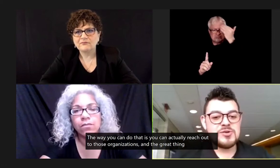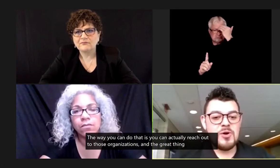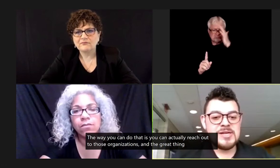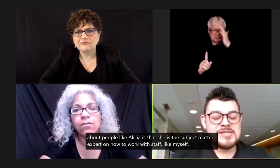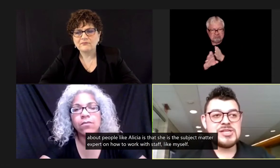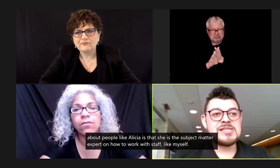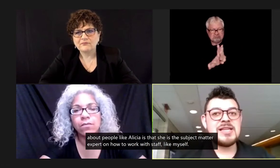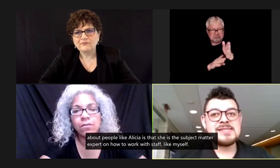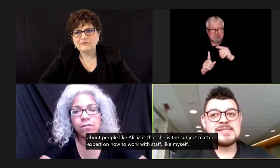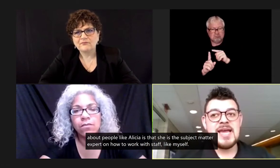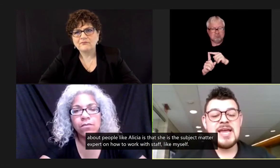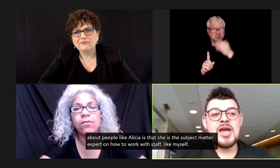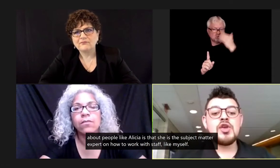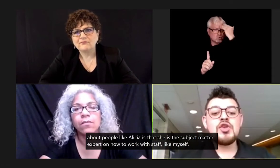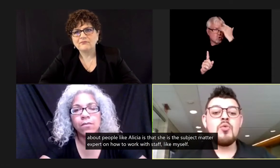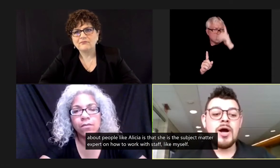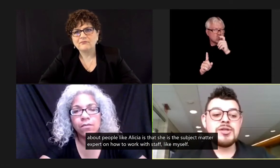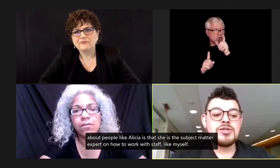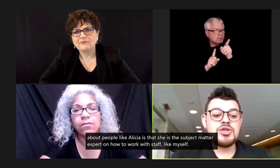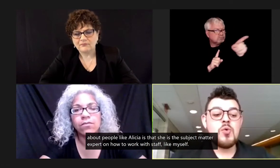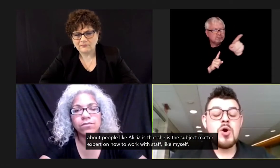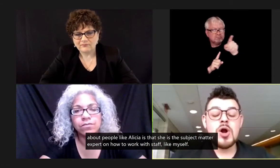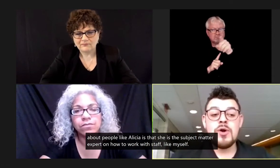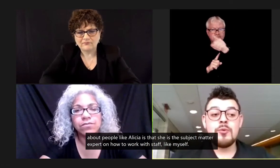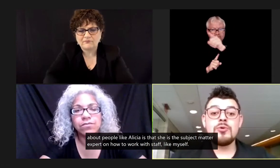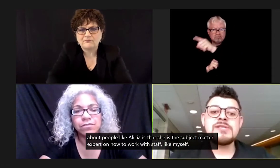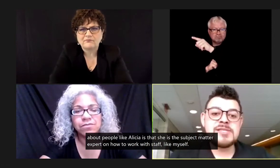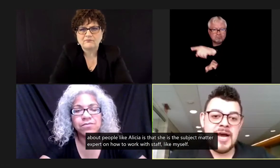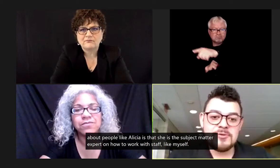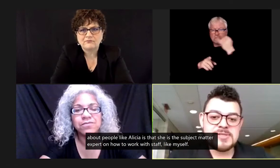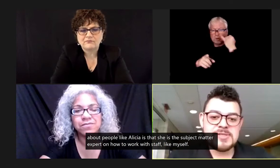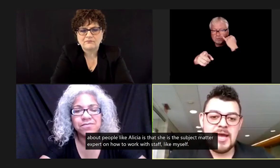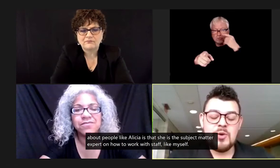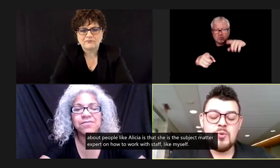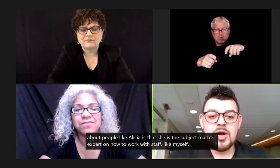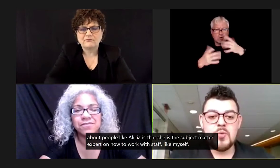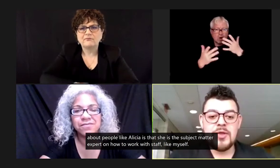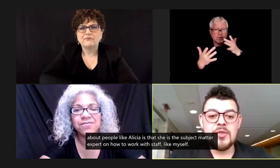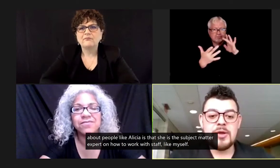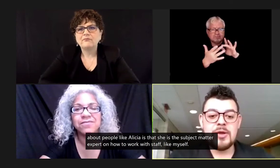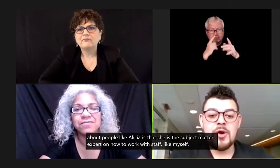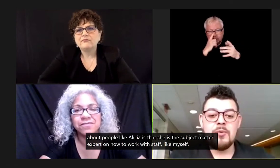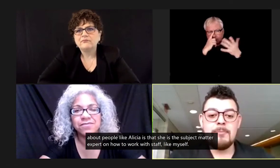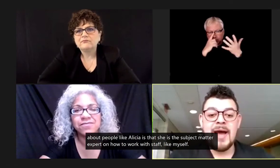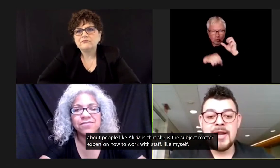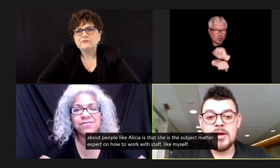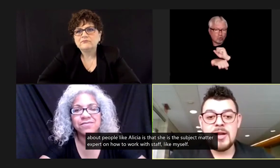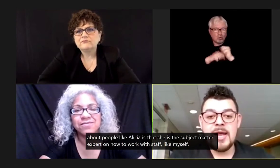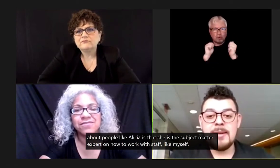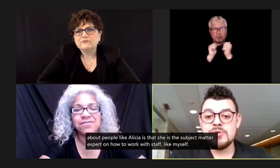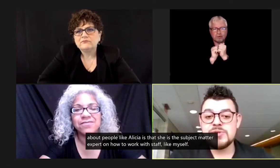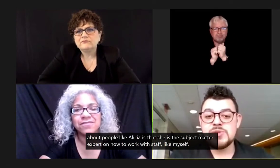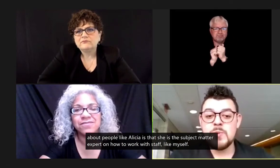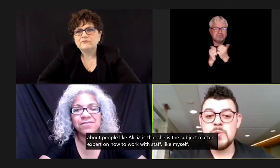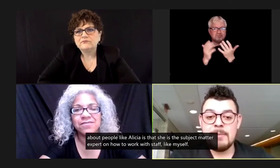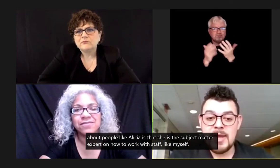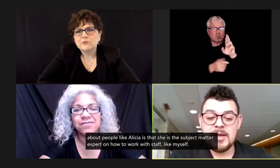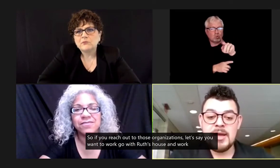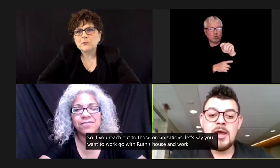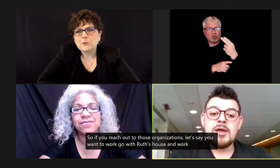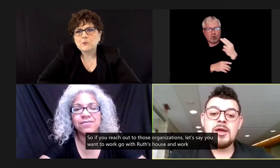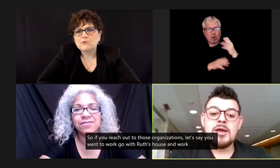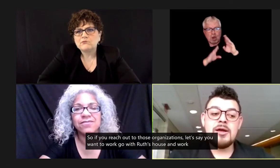those organizations, let's say you want to work with Ruth's House and work with, battered and abused